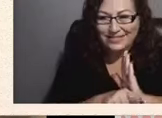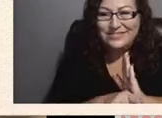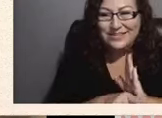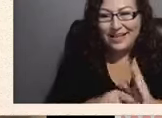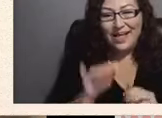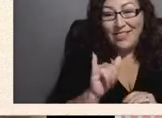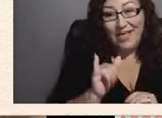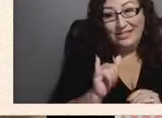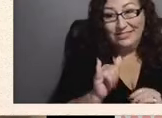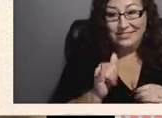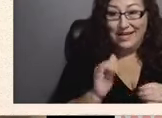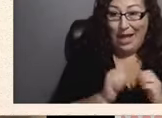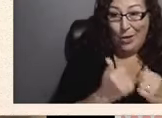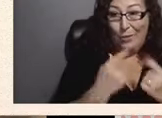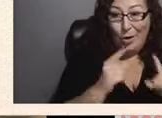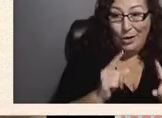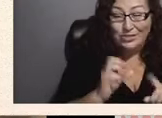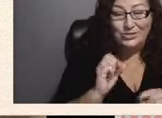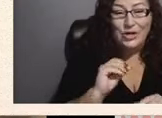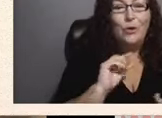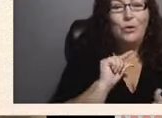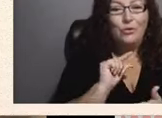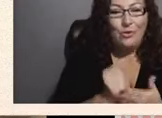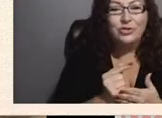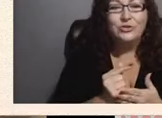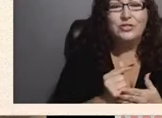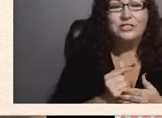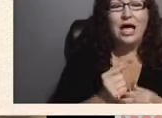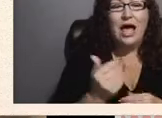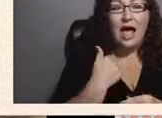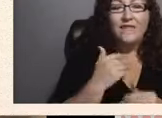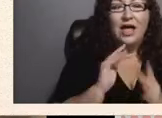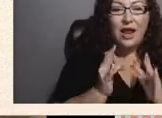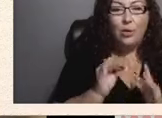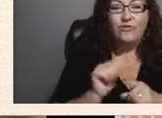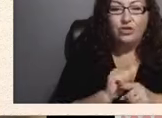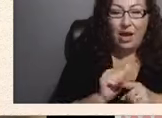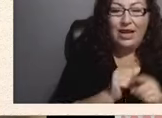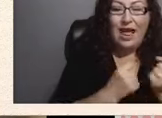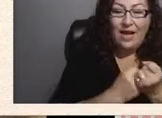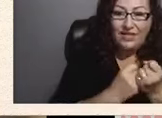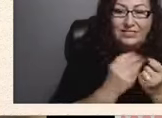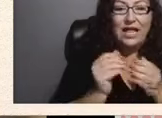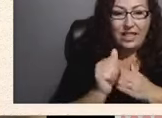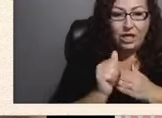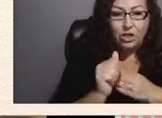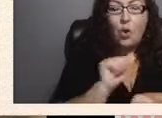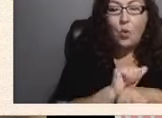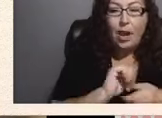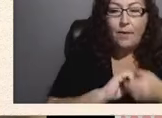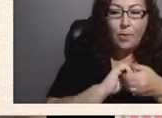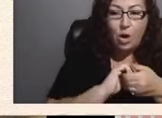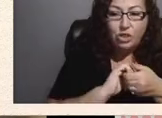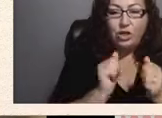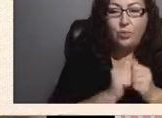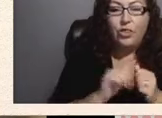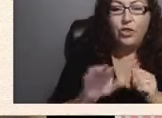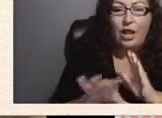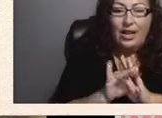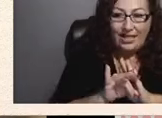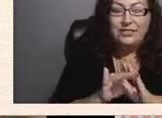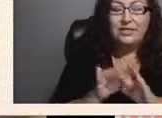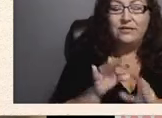works. So graduates comprise a network of trained advocates and leaders working in partnership with their elected officials to positively